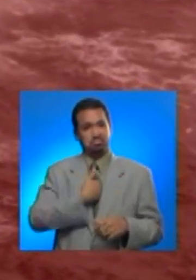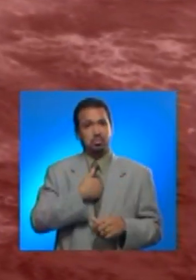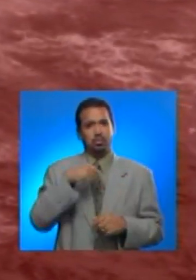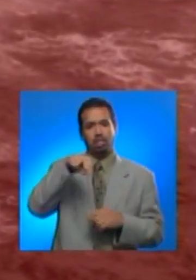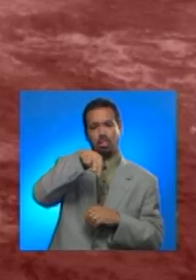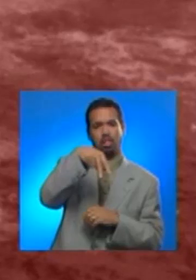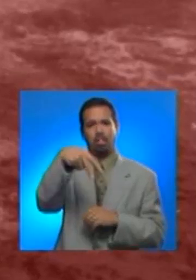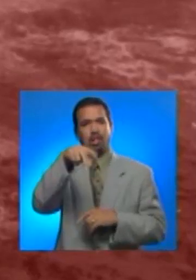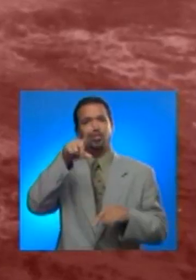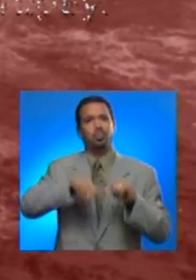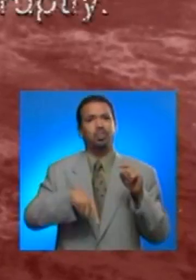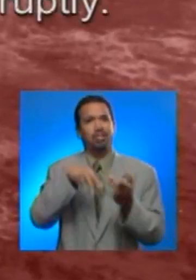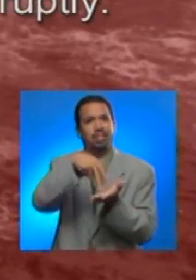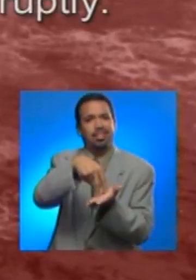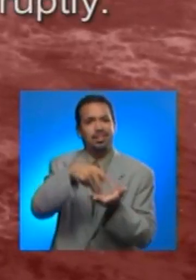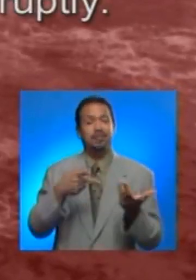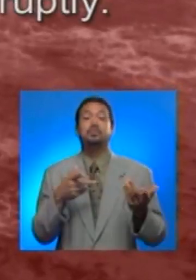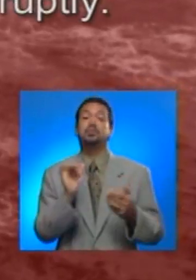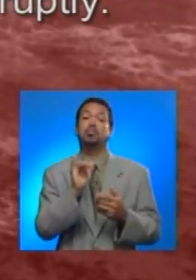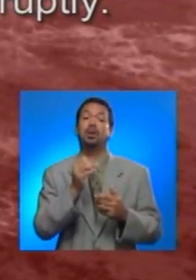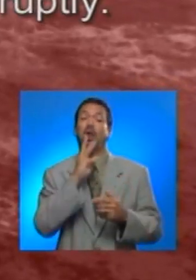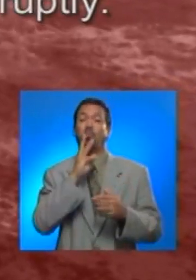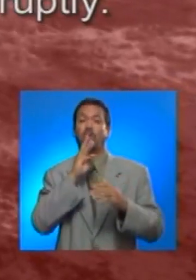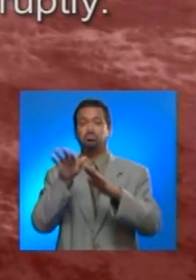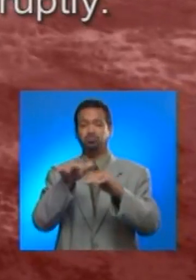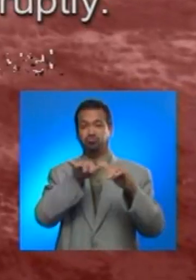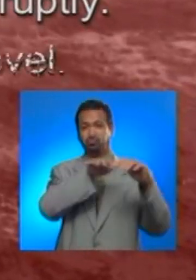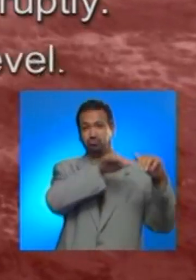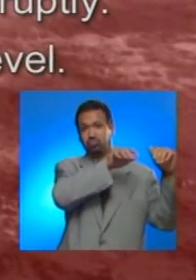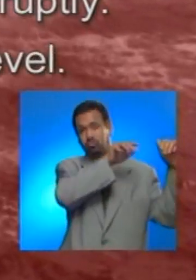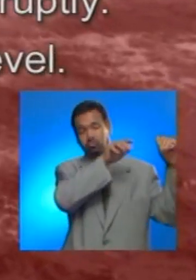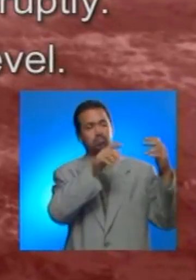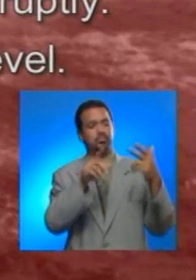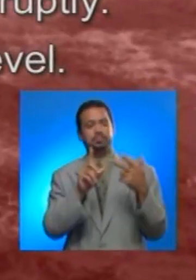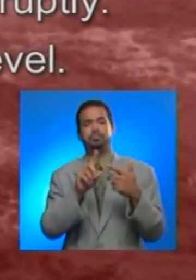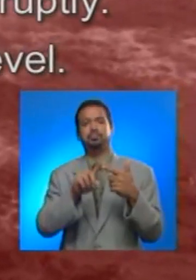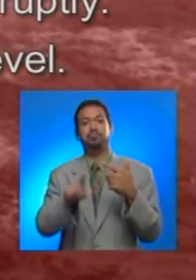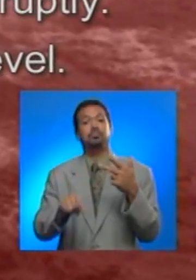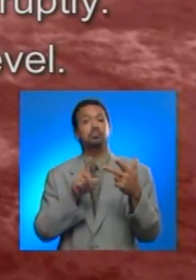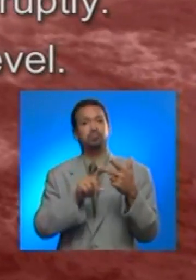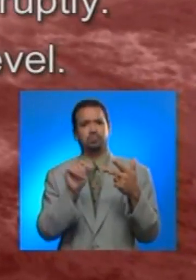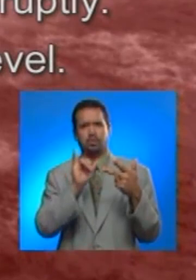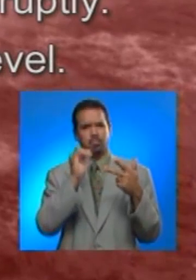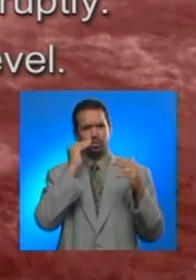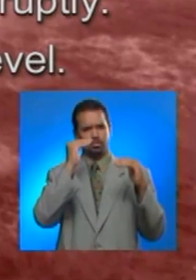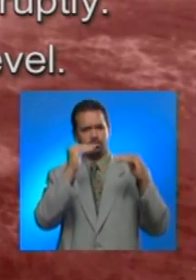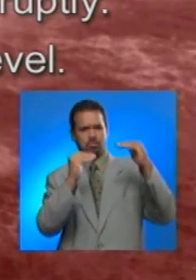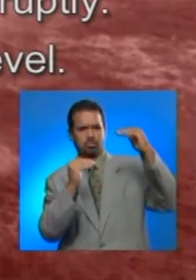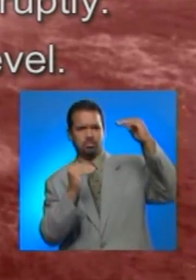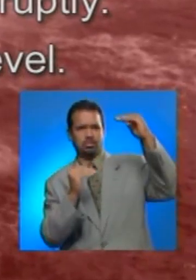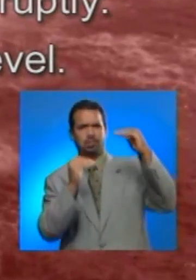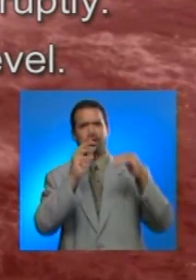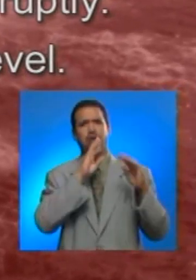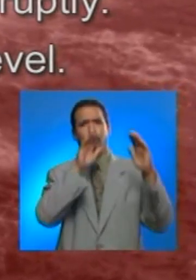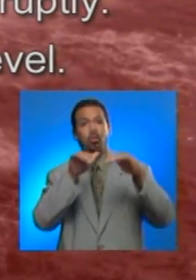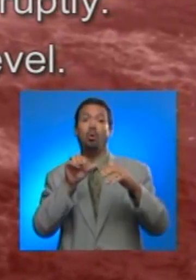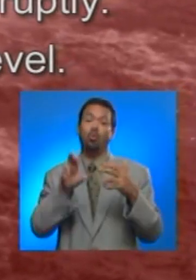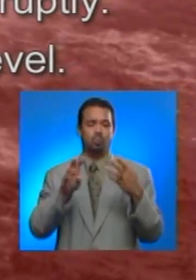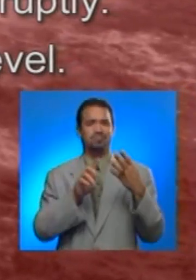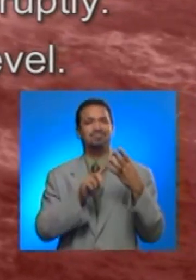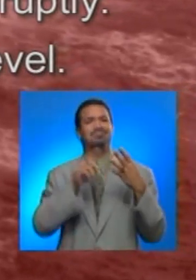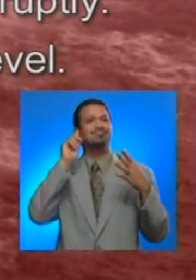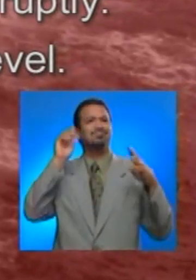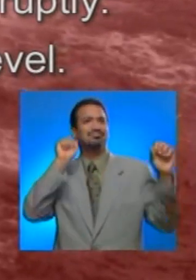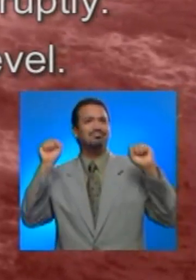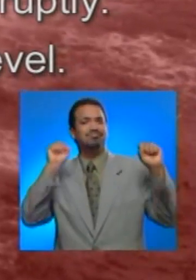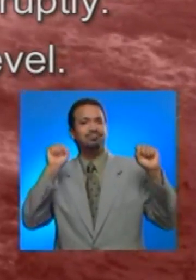remain standing, seawater receding abruptly, a sudden rise in sea level, a powerful sound coming from